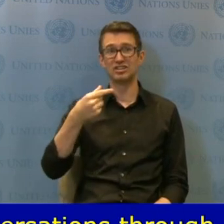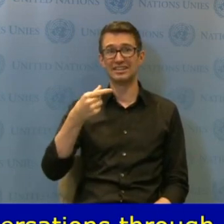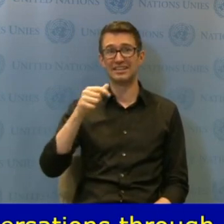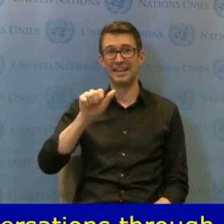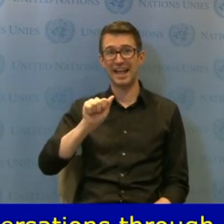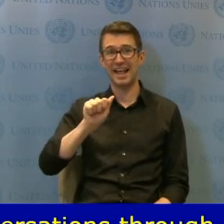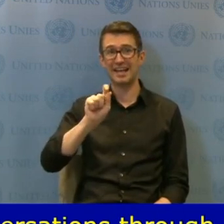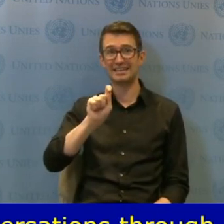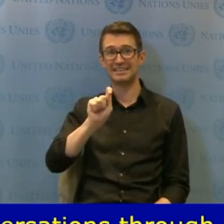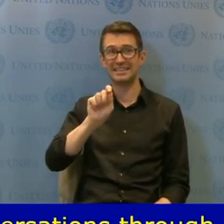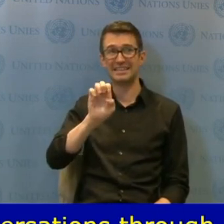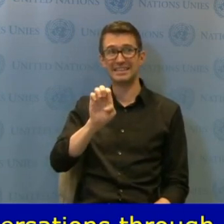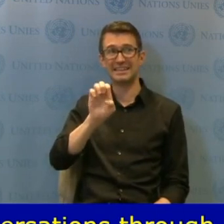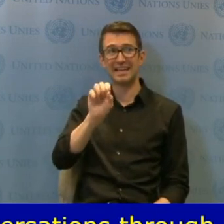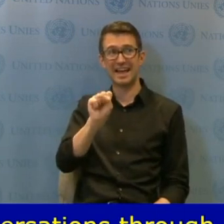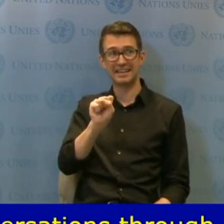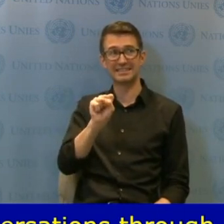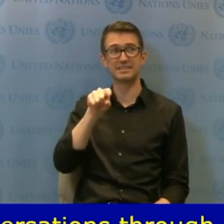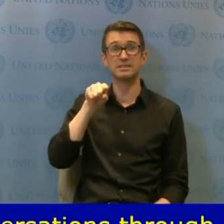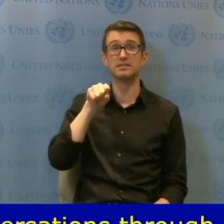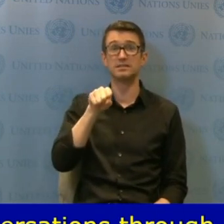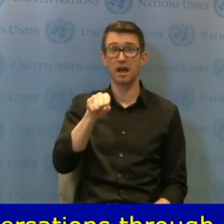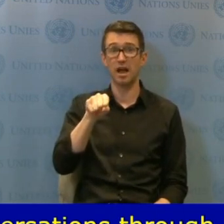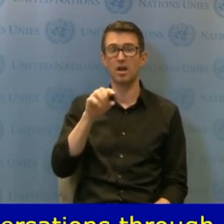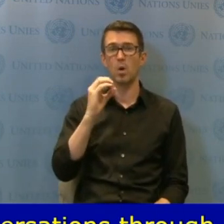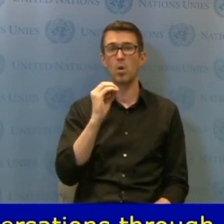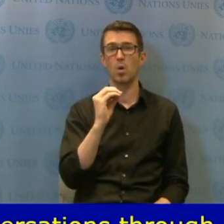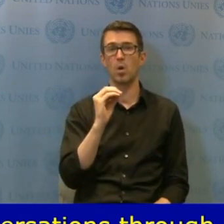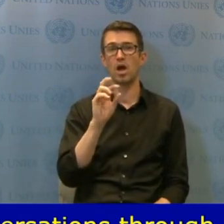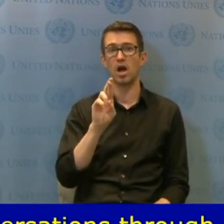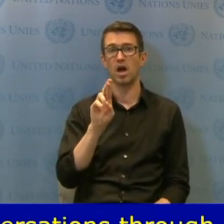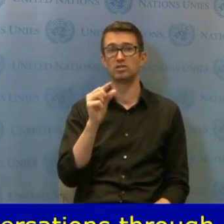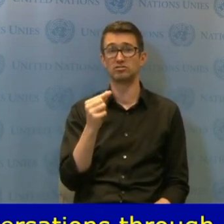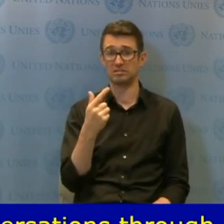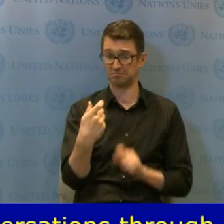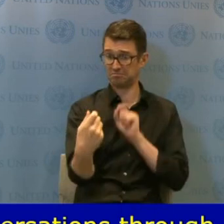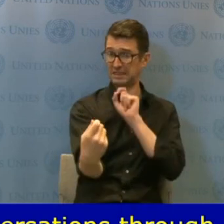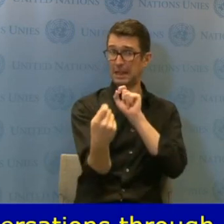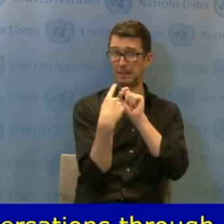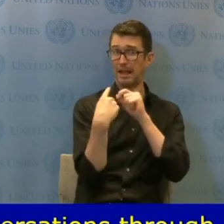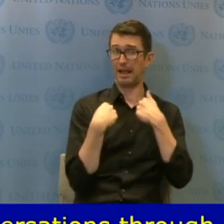GAATES.org. That's victor@GAATES,